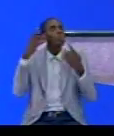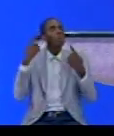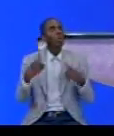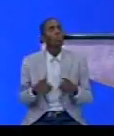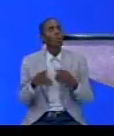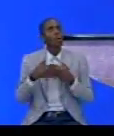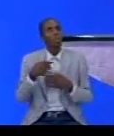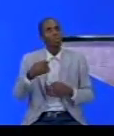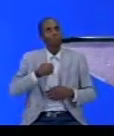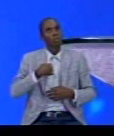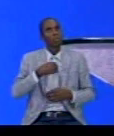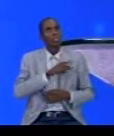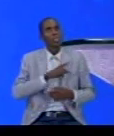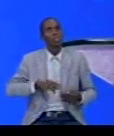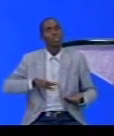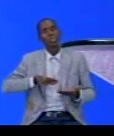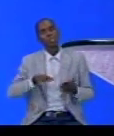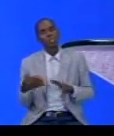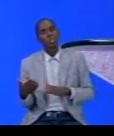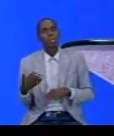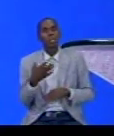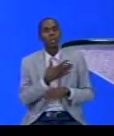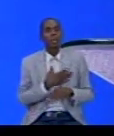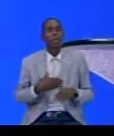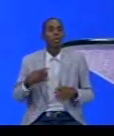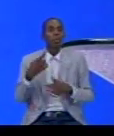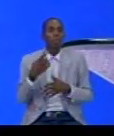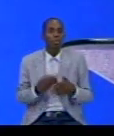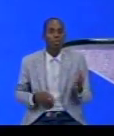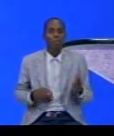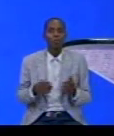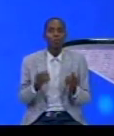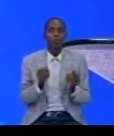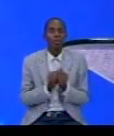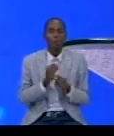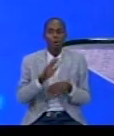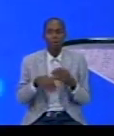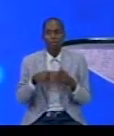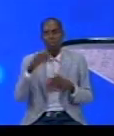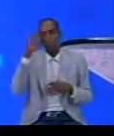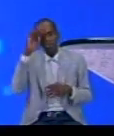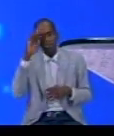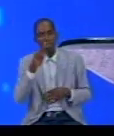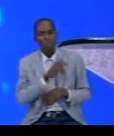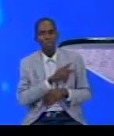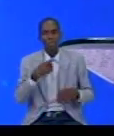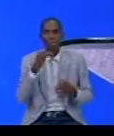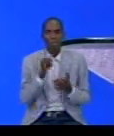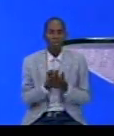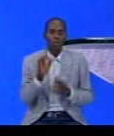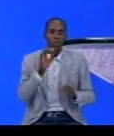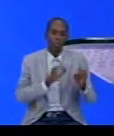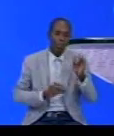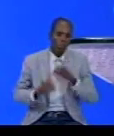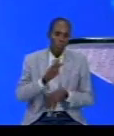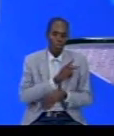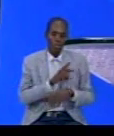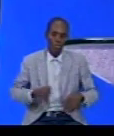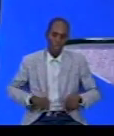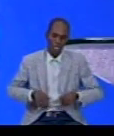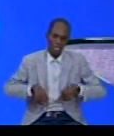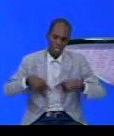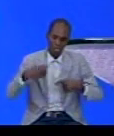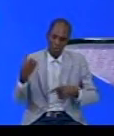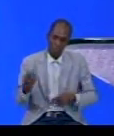left, because you are going to leave. Although the magicians and astrologers are saying, king, live forever, you and I know that you